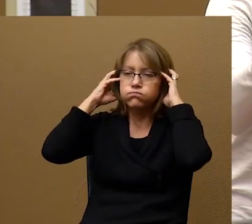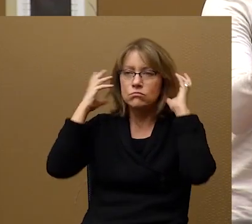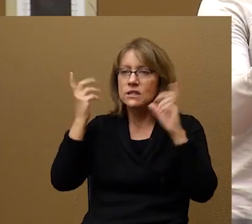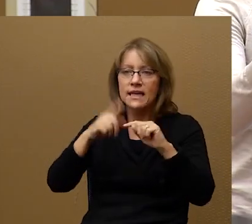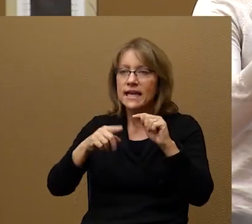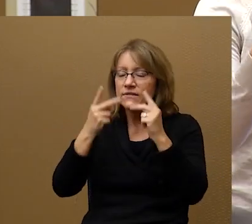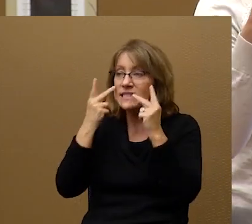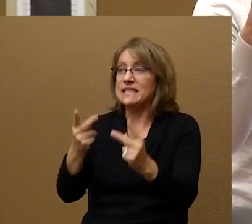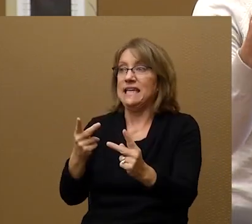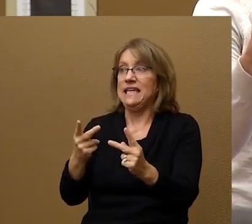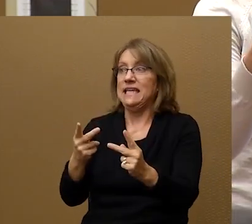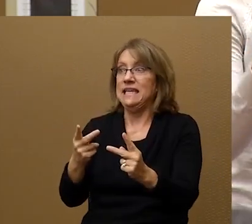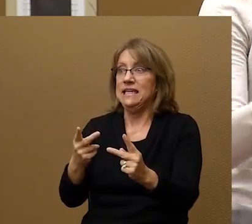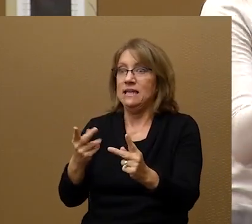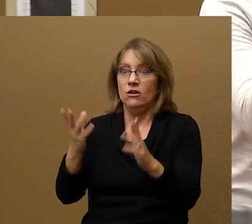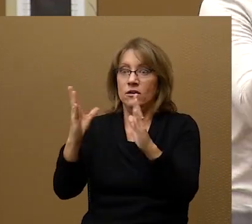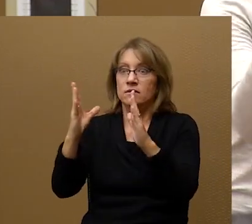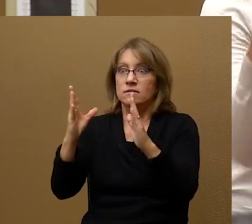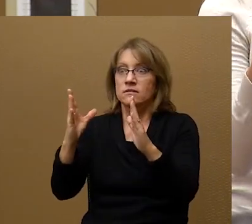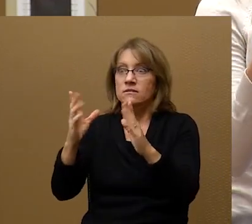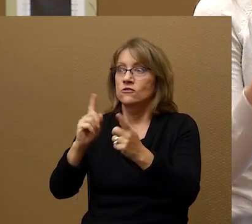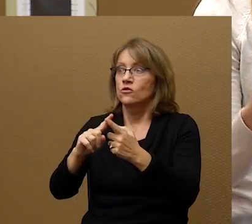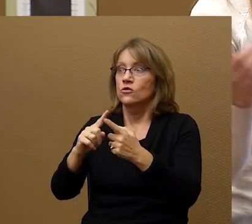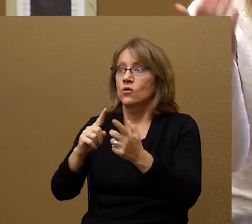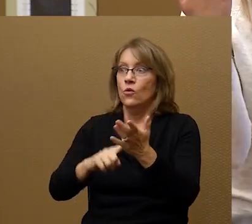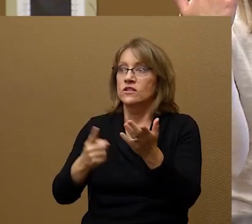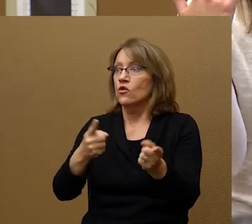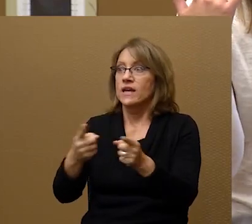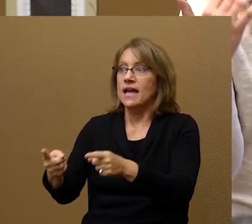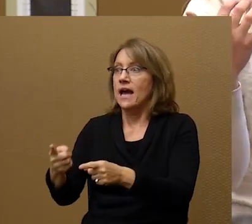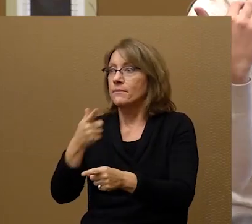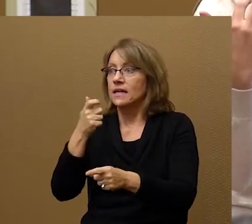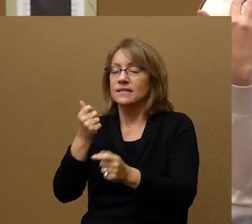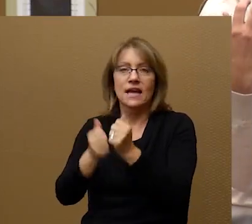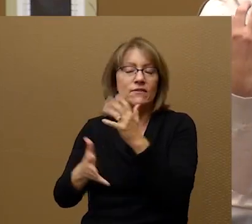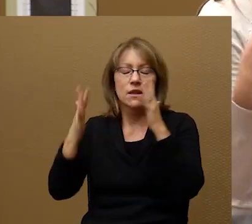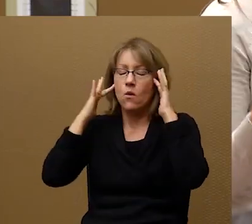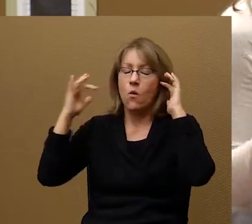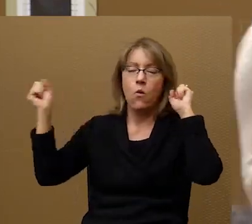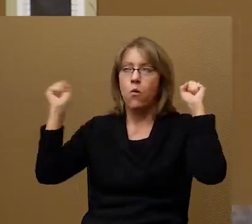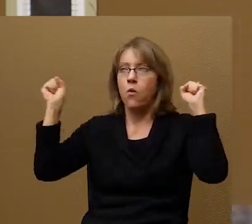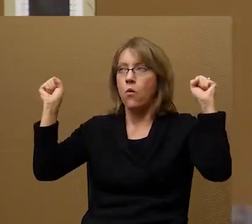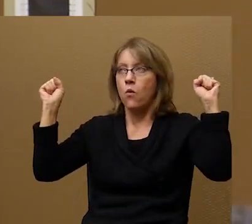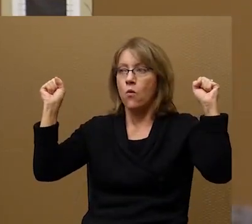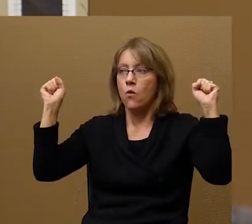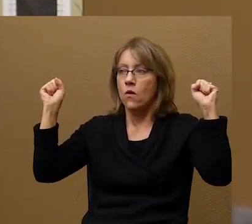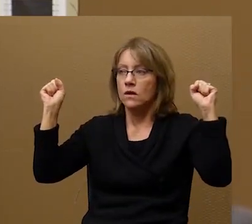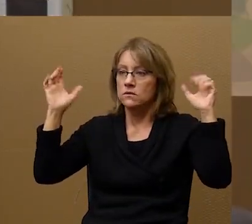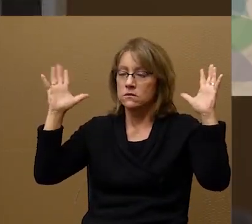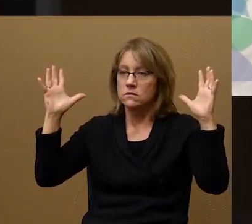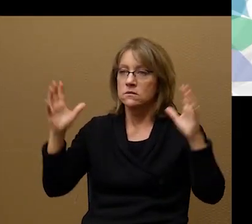even see or attend to the things in front of them because everything sounds so loud to them.